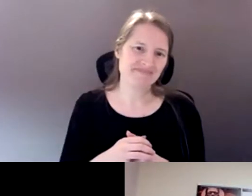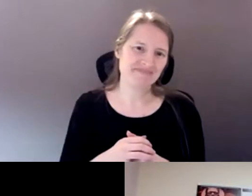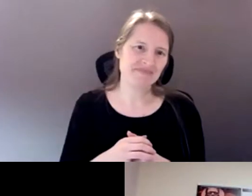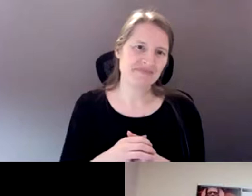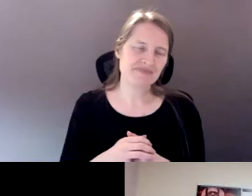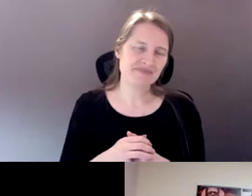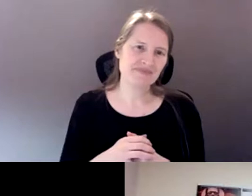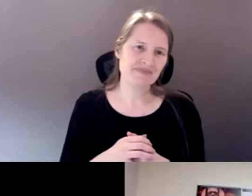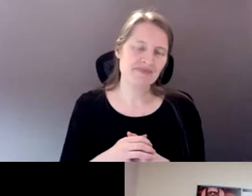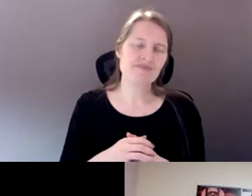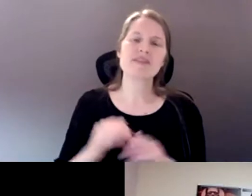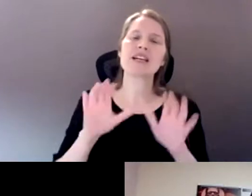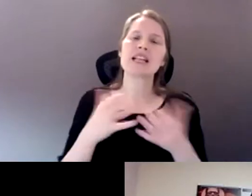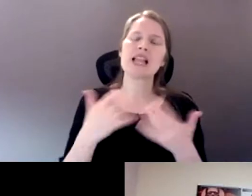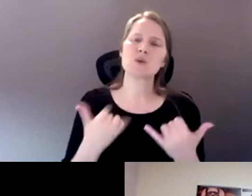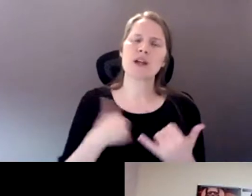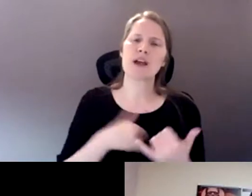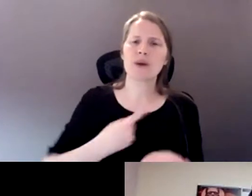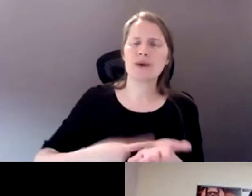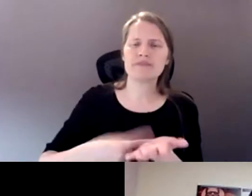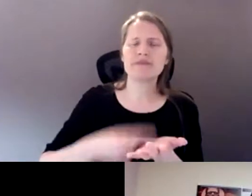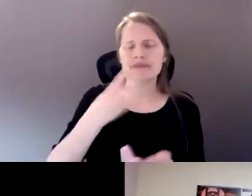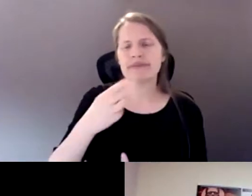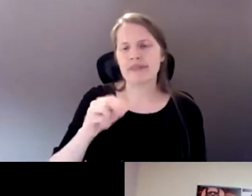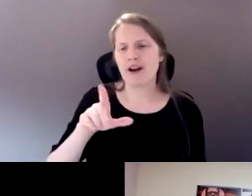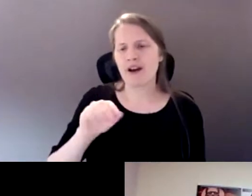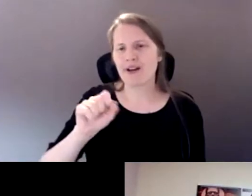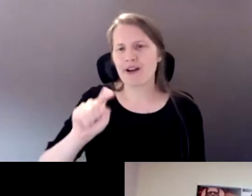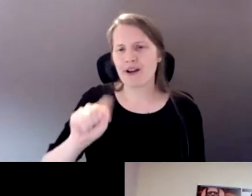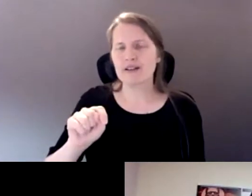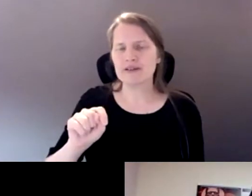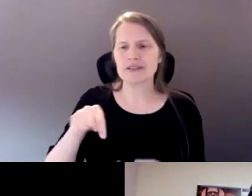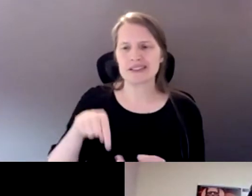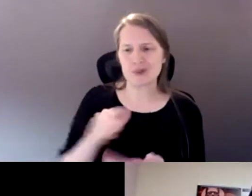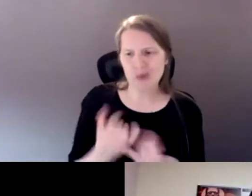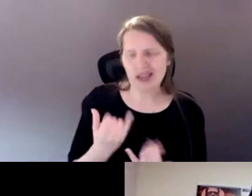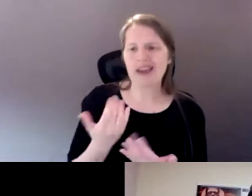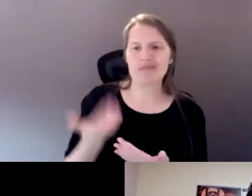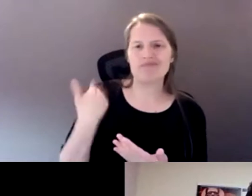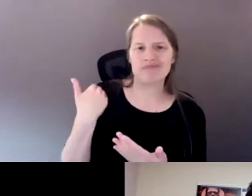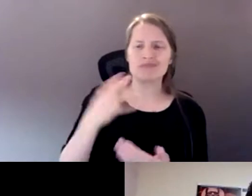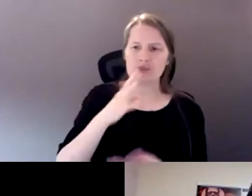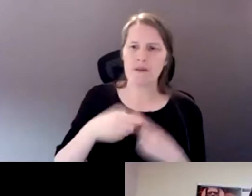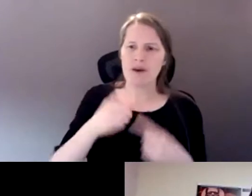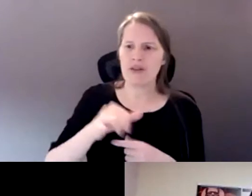we in our class today, we were talking about the Holocaust. In the last two classes, we've been talking about the